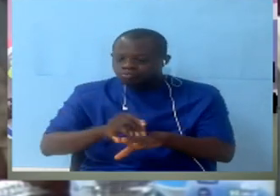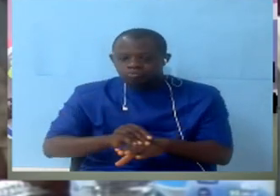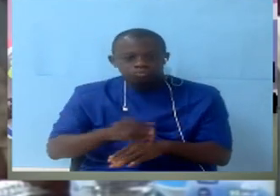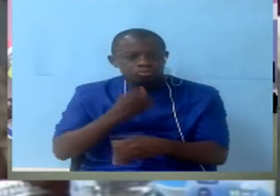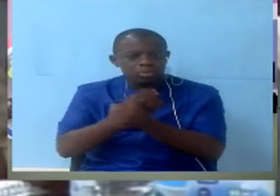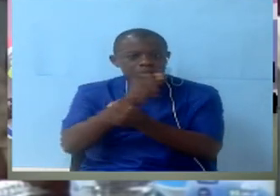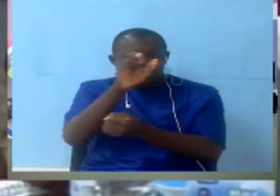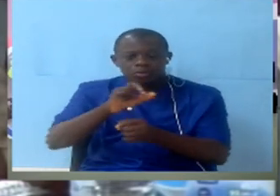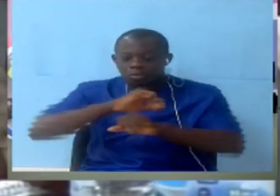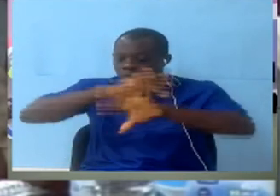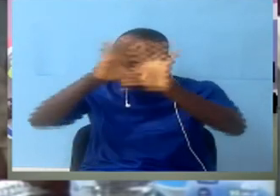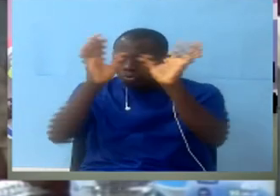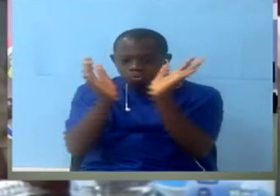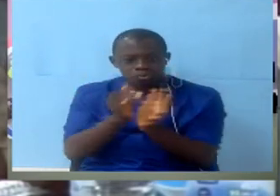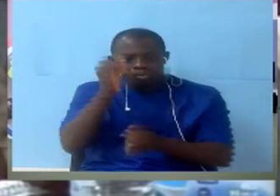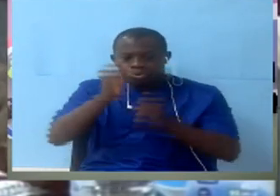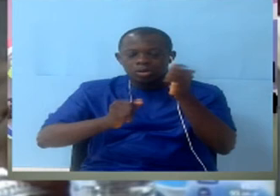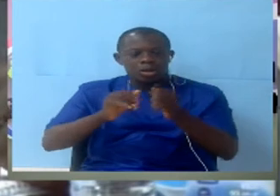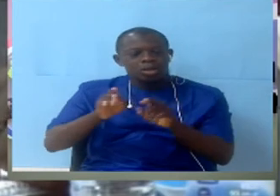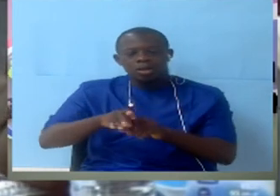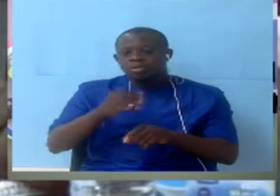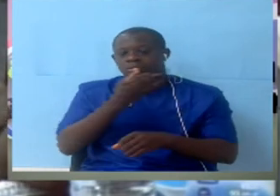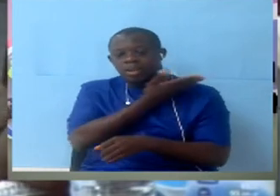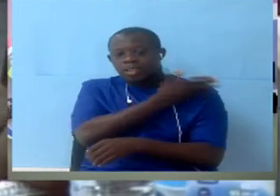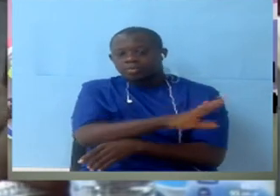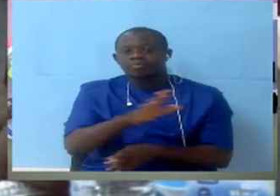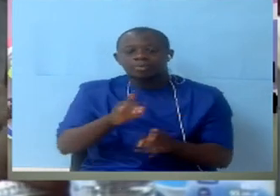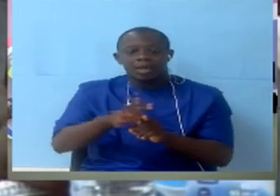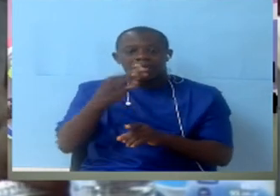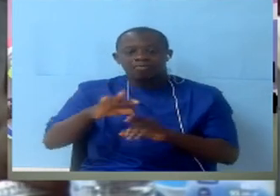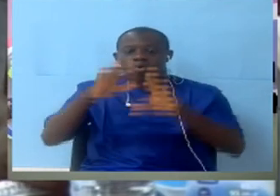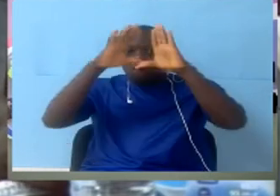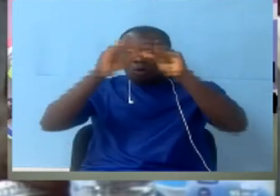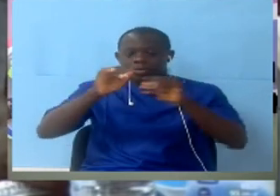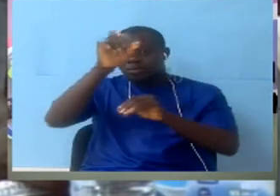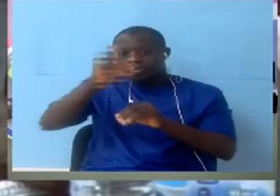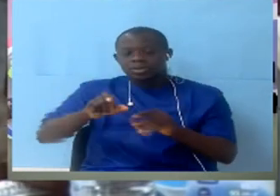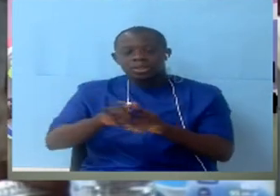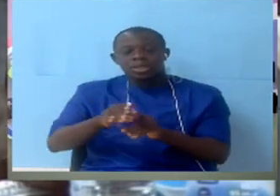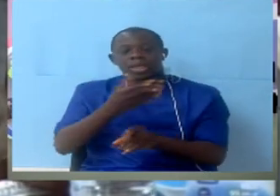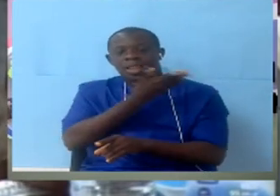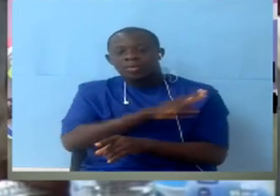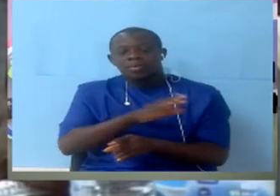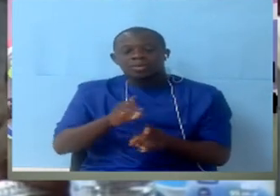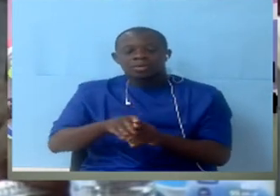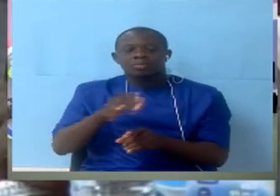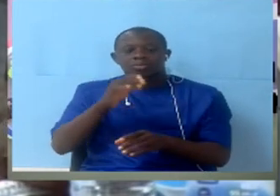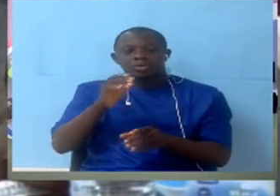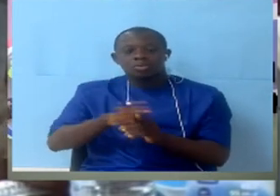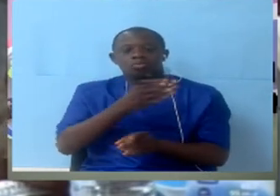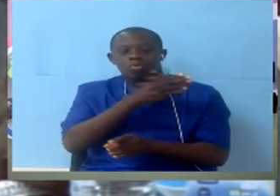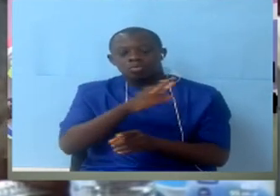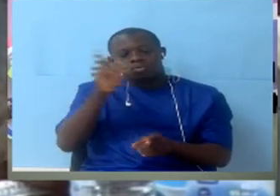away. If you if the officers are detaining you around, they go.